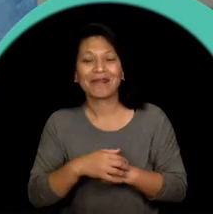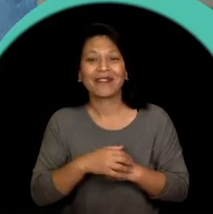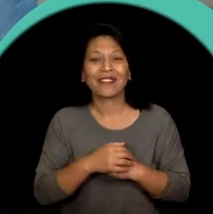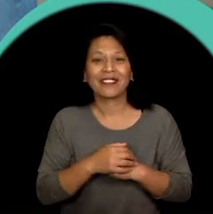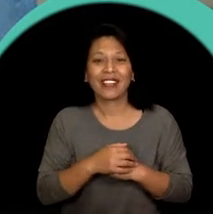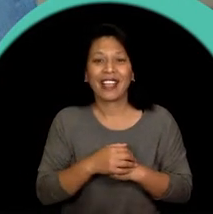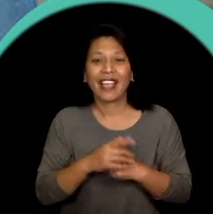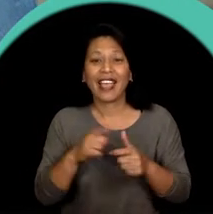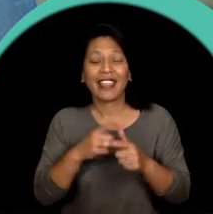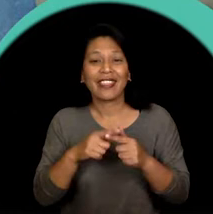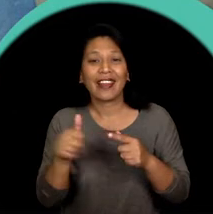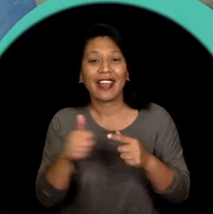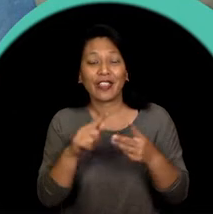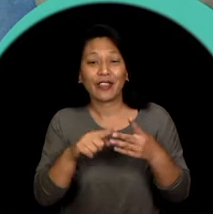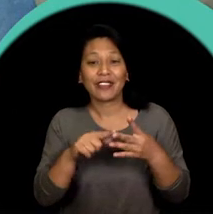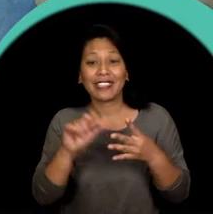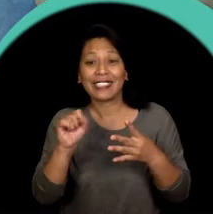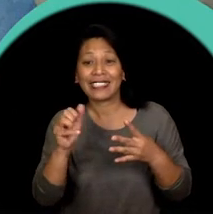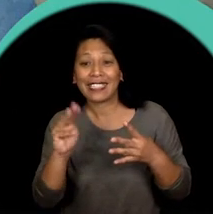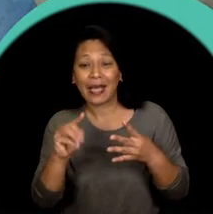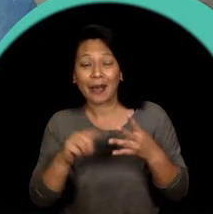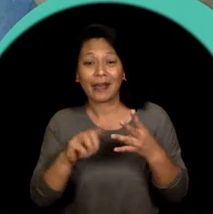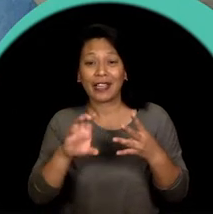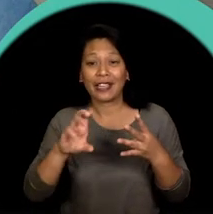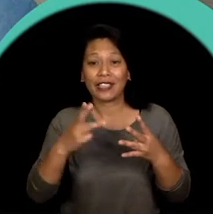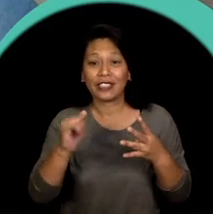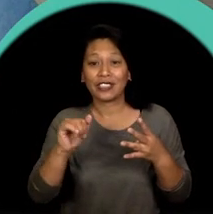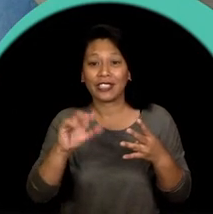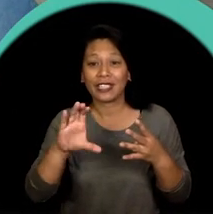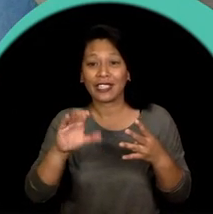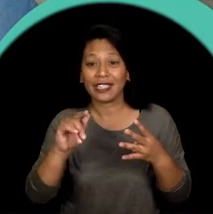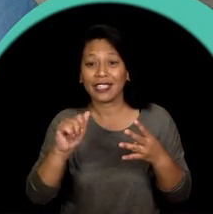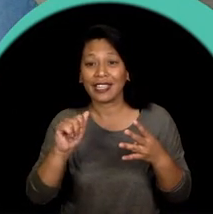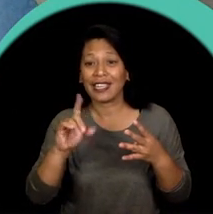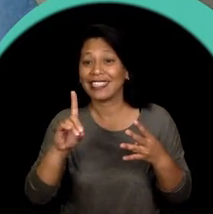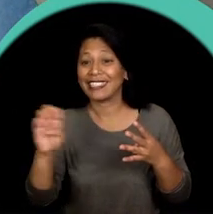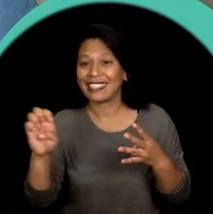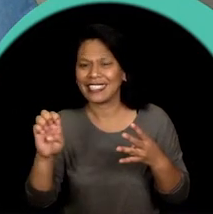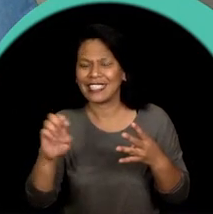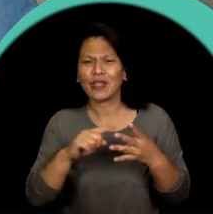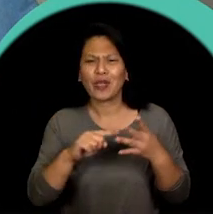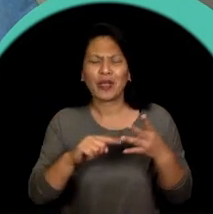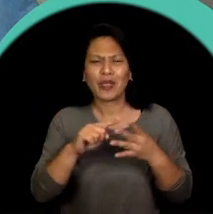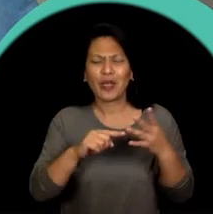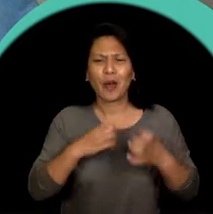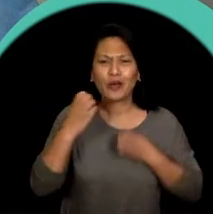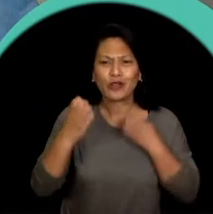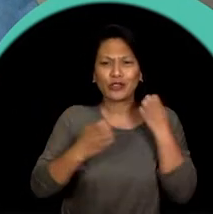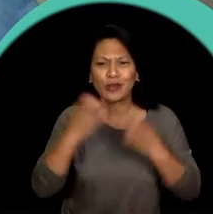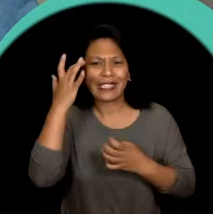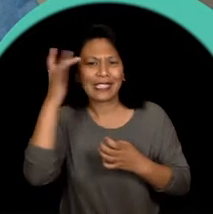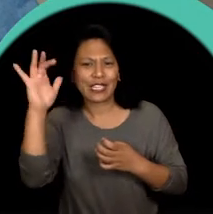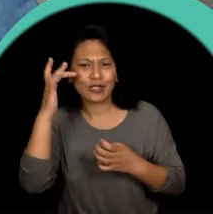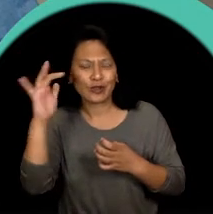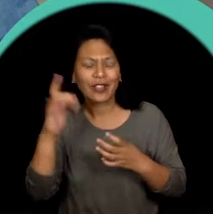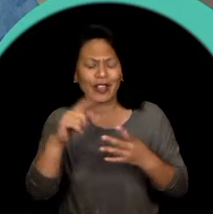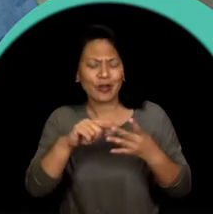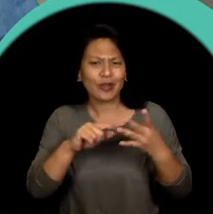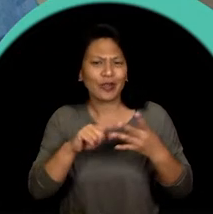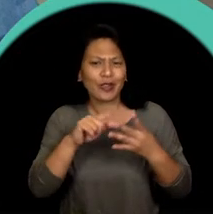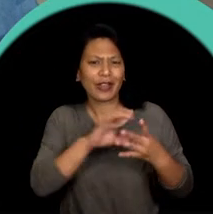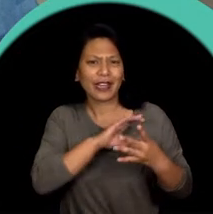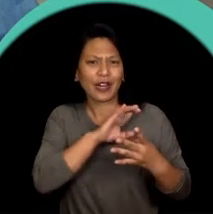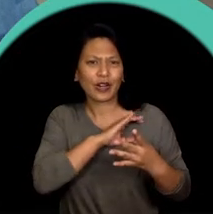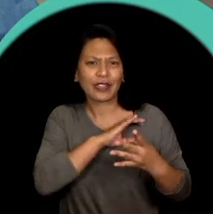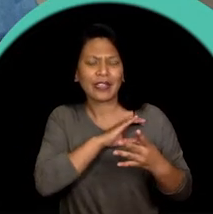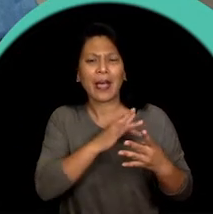running and the most physical of the muskrats. He's always hungry. And then sort of representing the you have Sam and